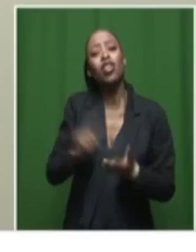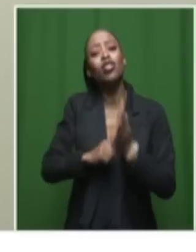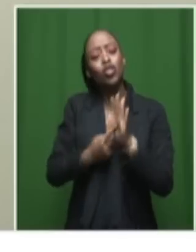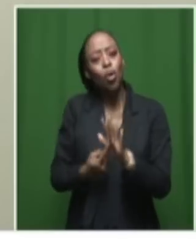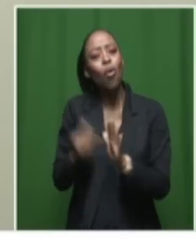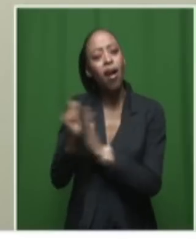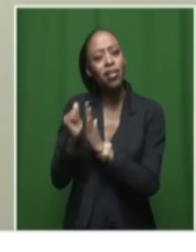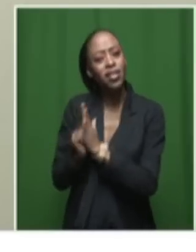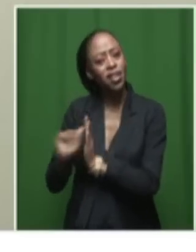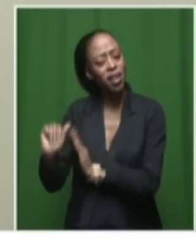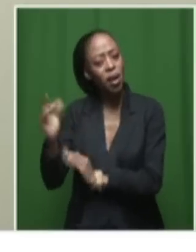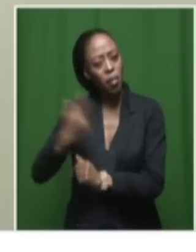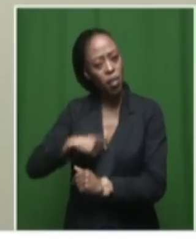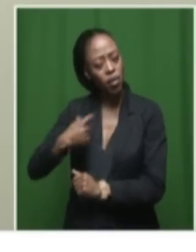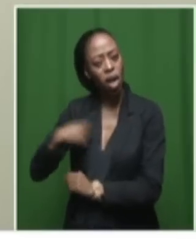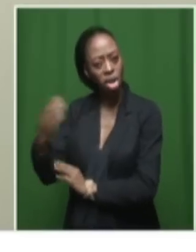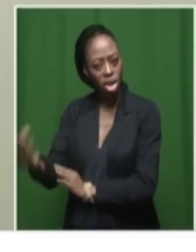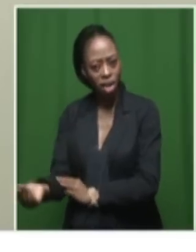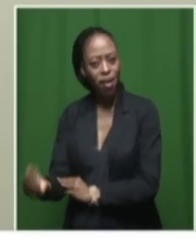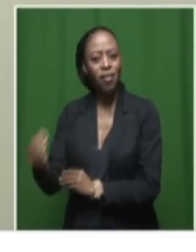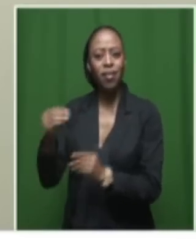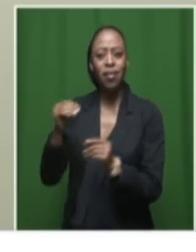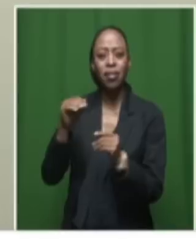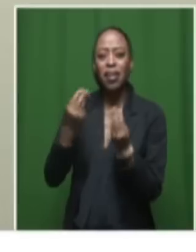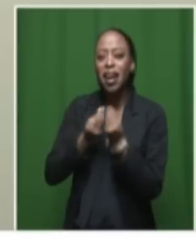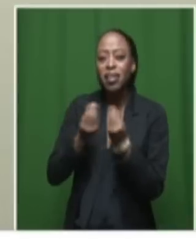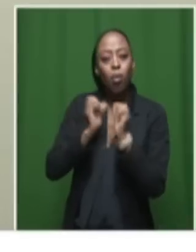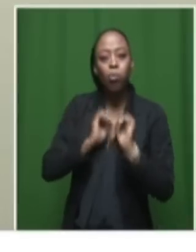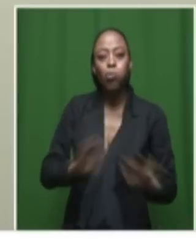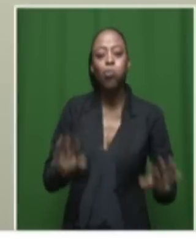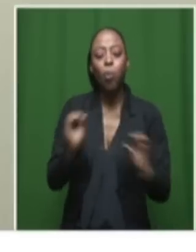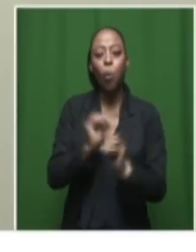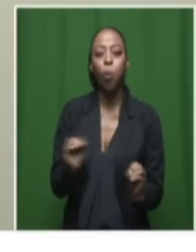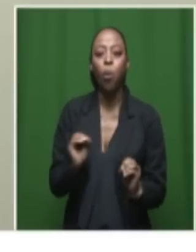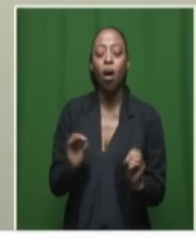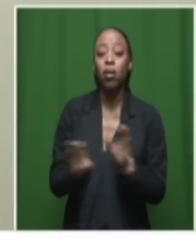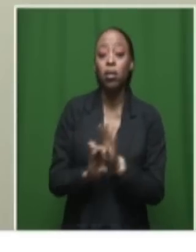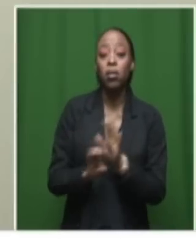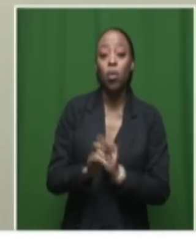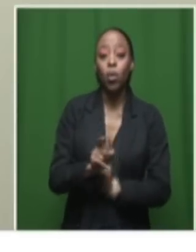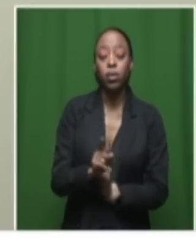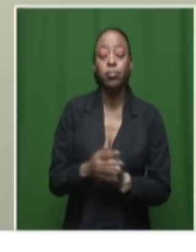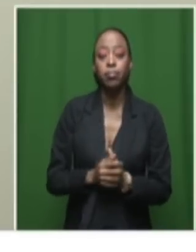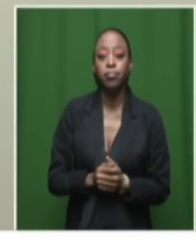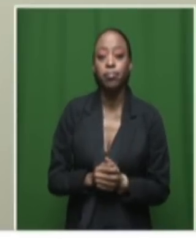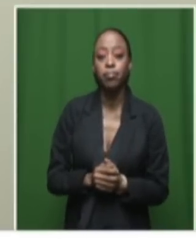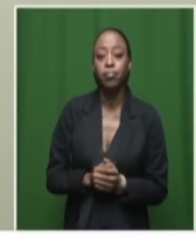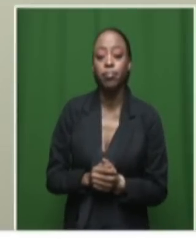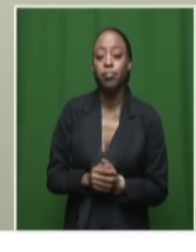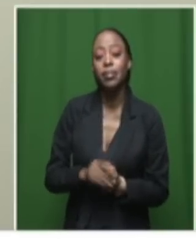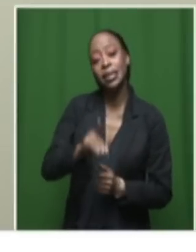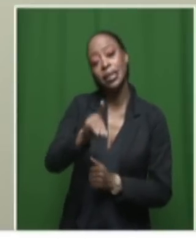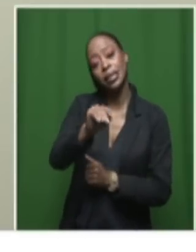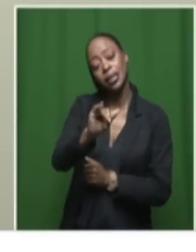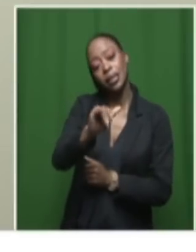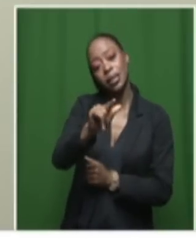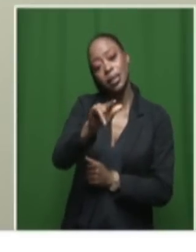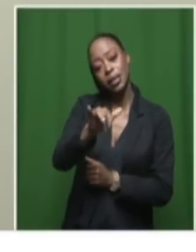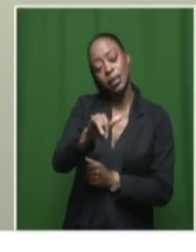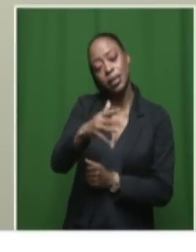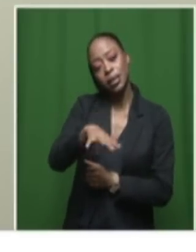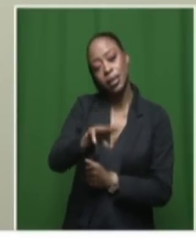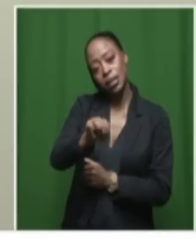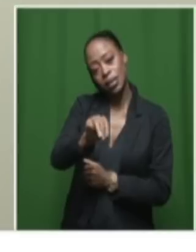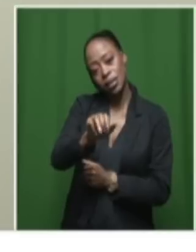agenda. And then there's, of course, what they don't publish. For instance, Daily Maverick, the editor of